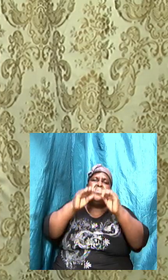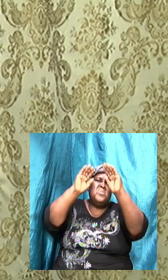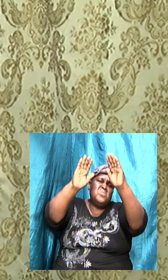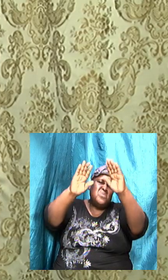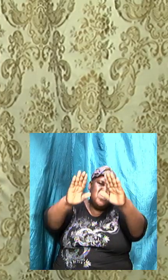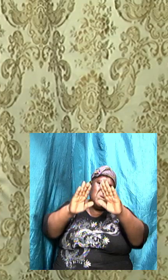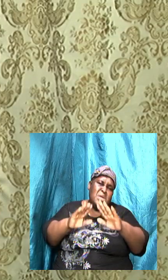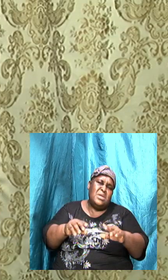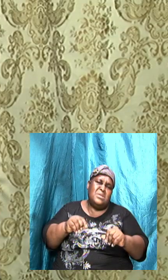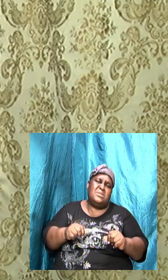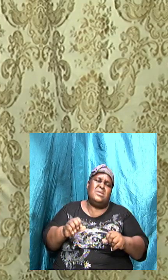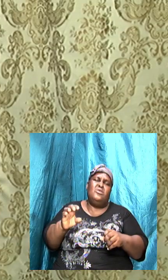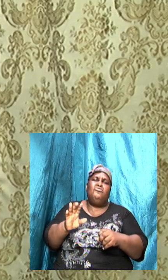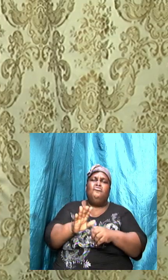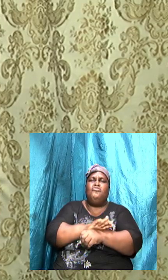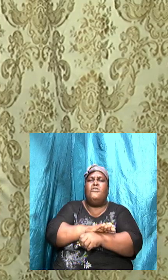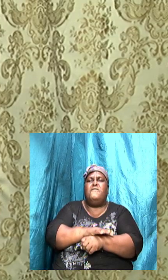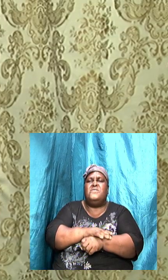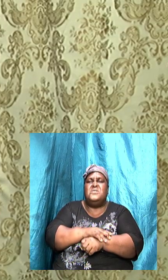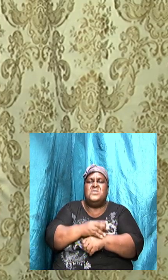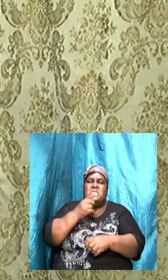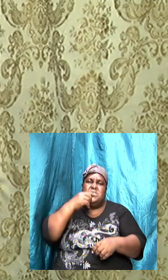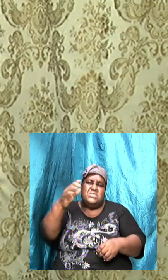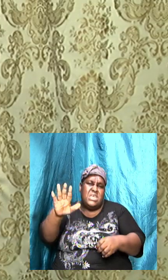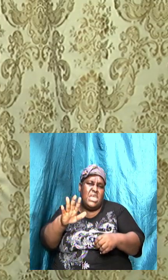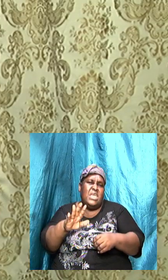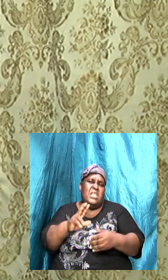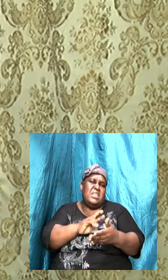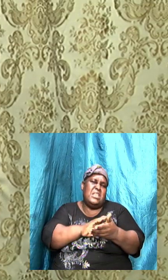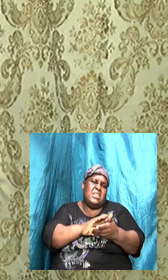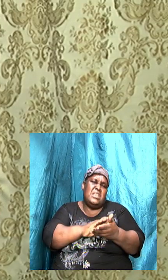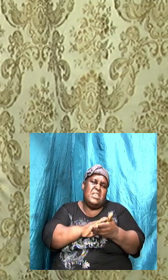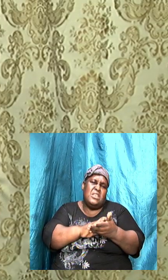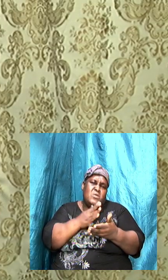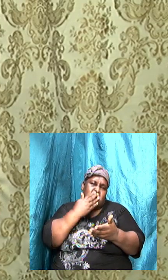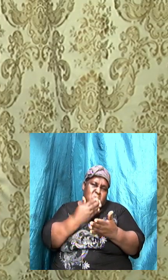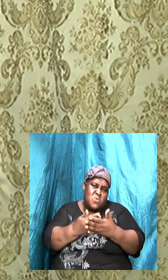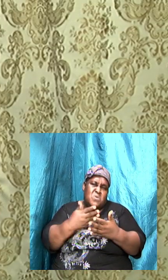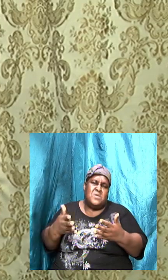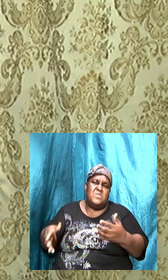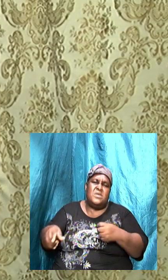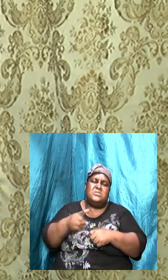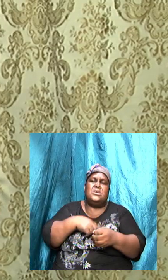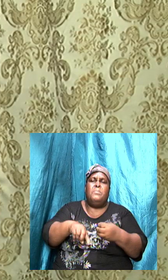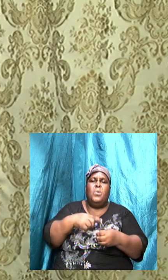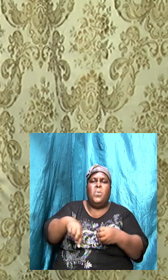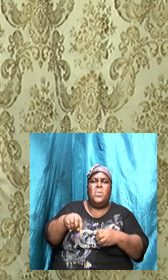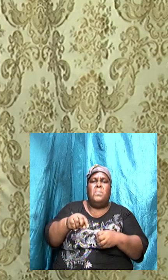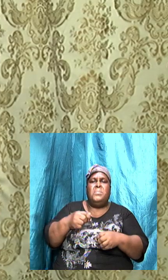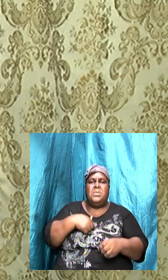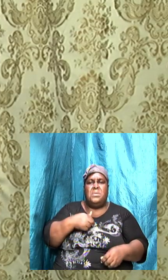nice about me. And I embrace it and take it to heart if I know that God